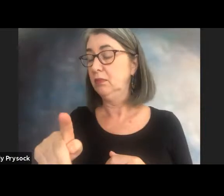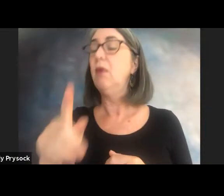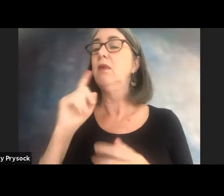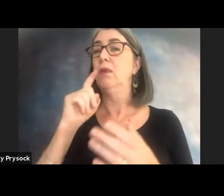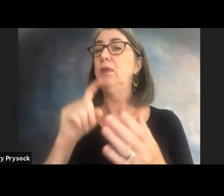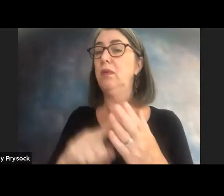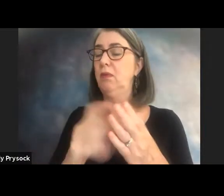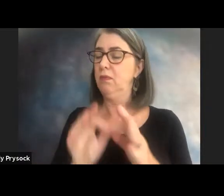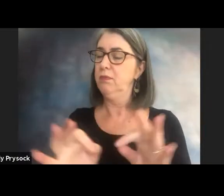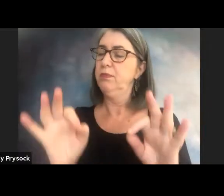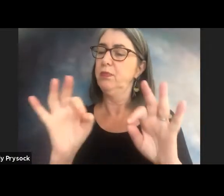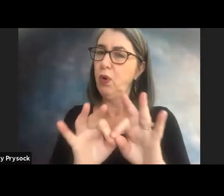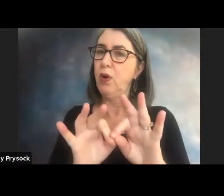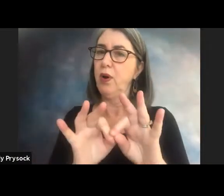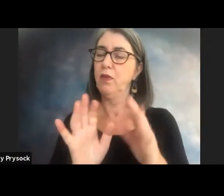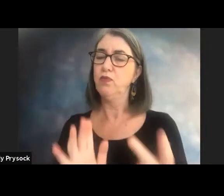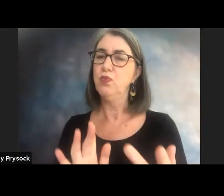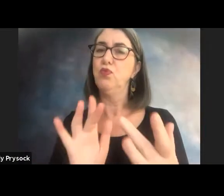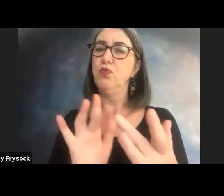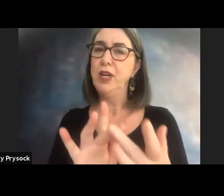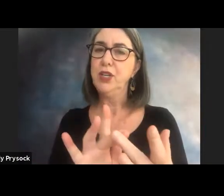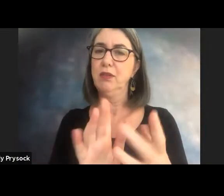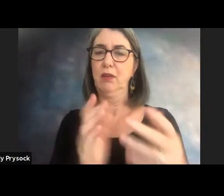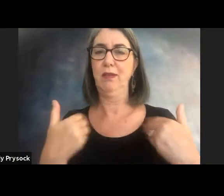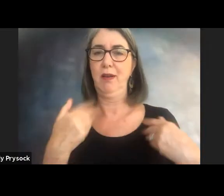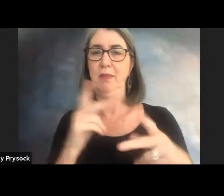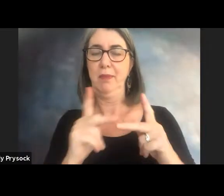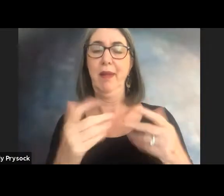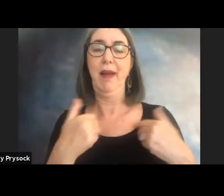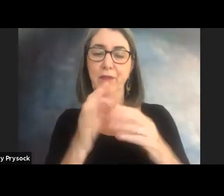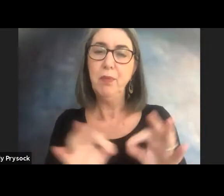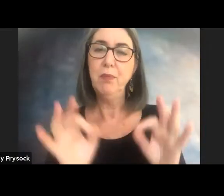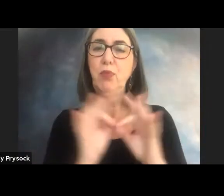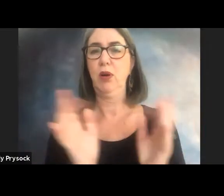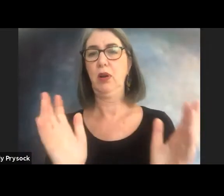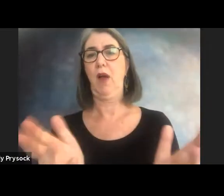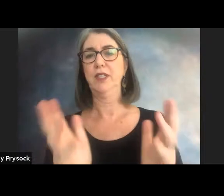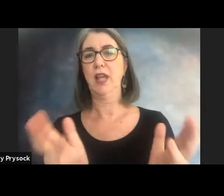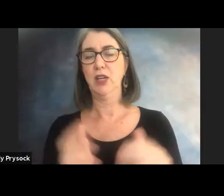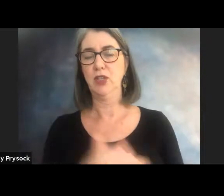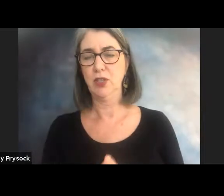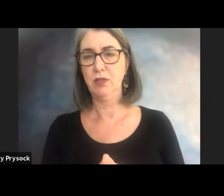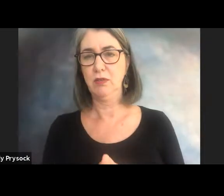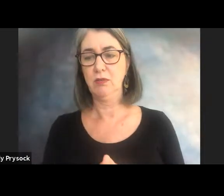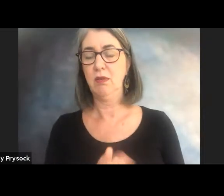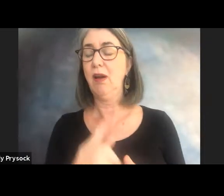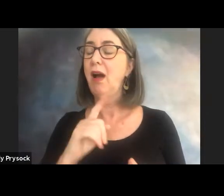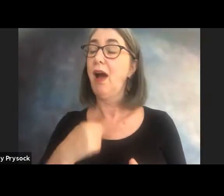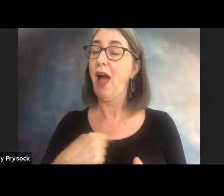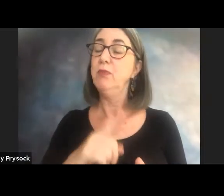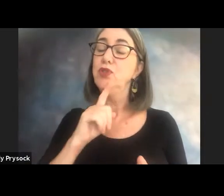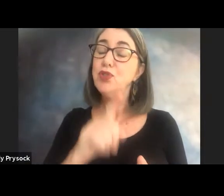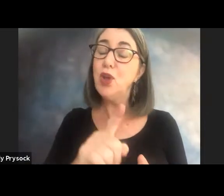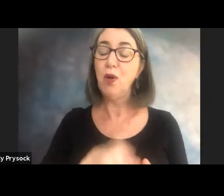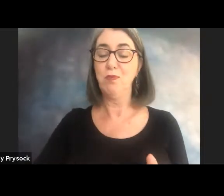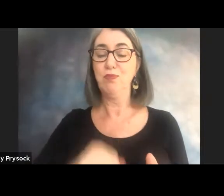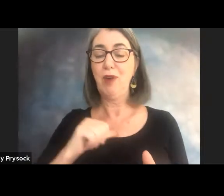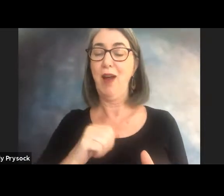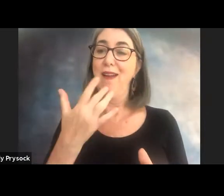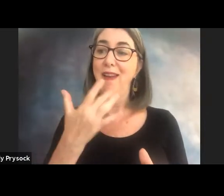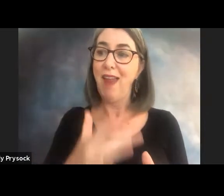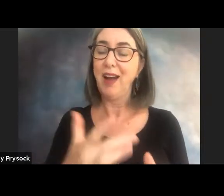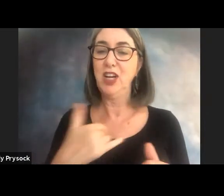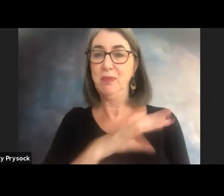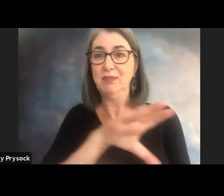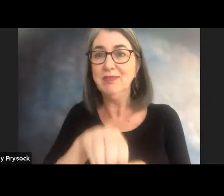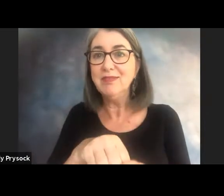recognizes the importance of reaching young people so we can have these important conversations. I am so proud and fortunate to be